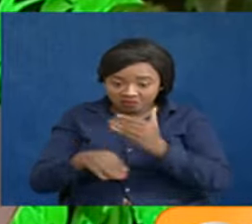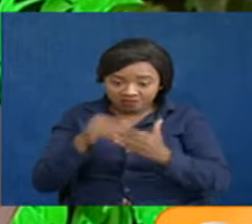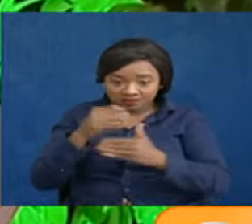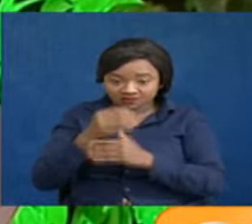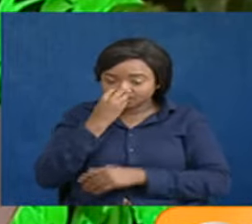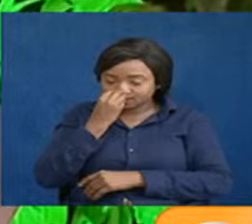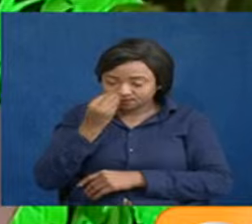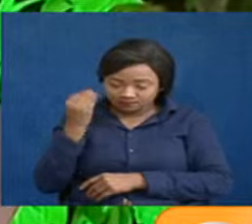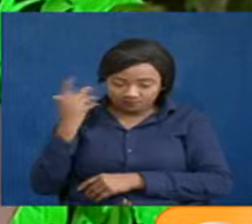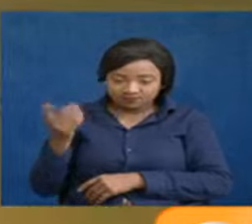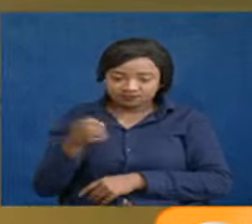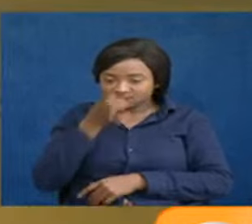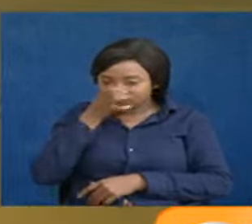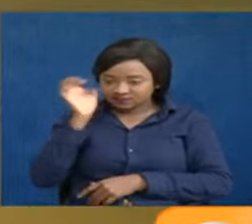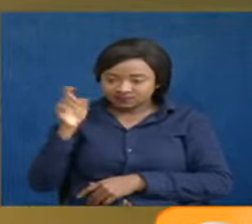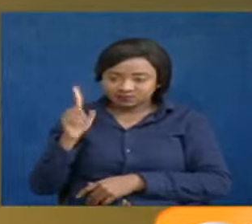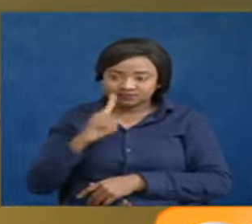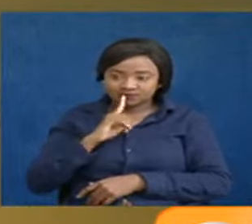construction.